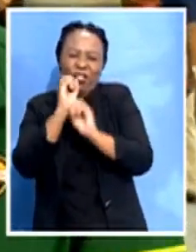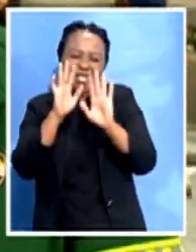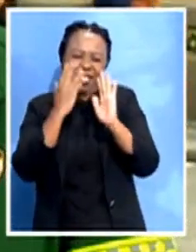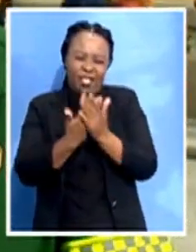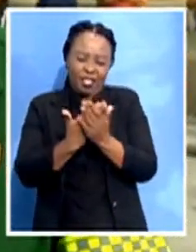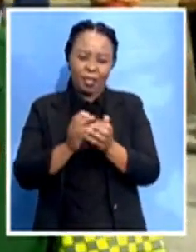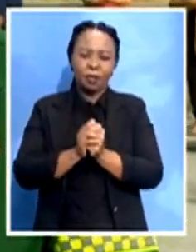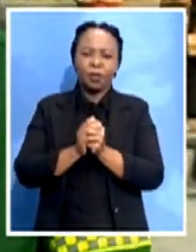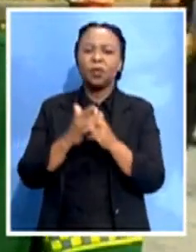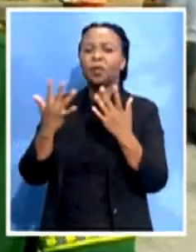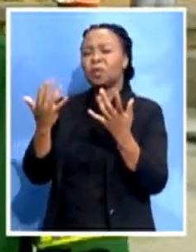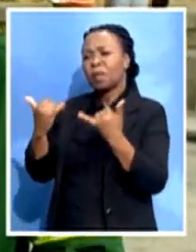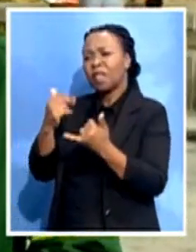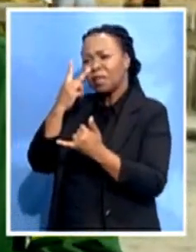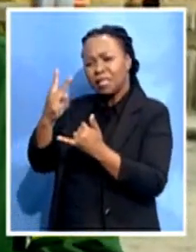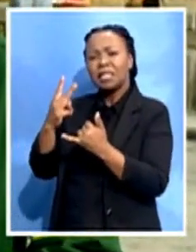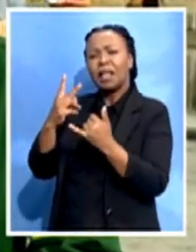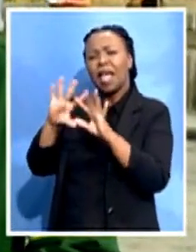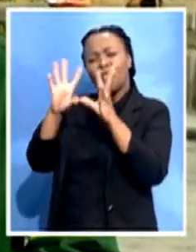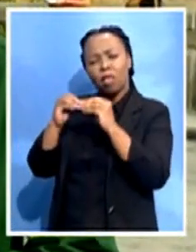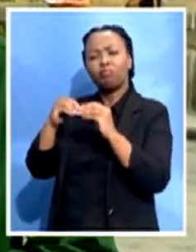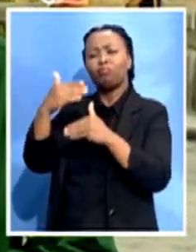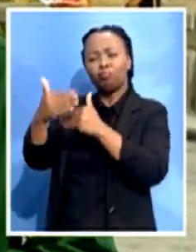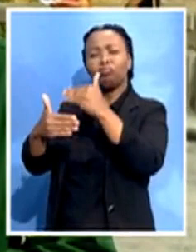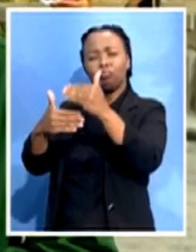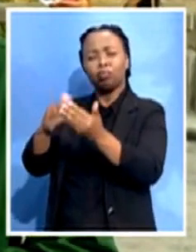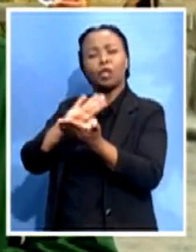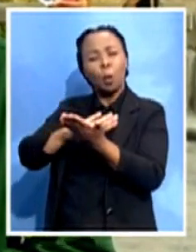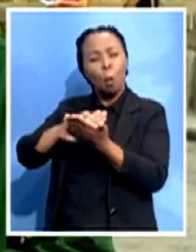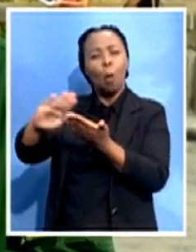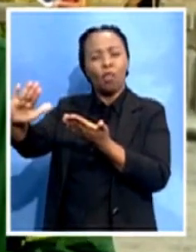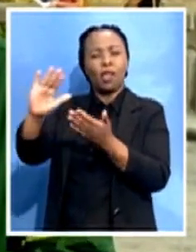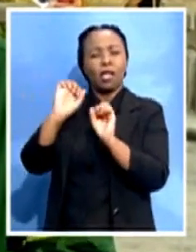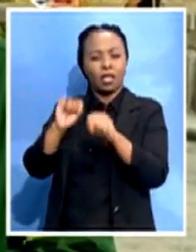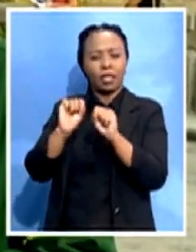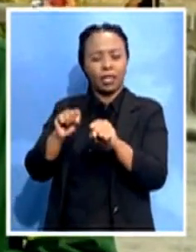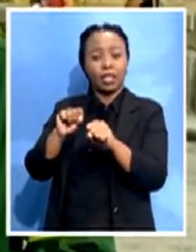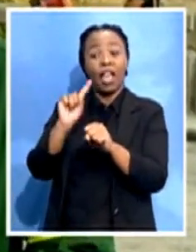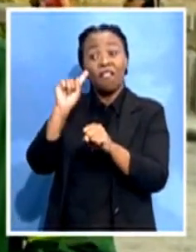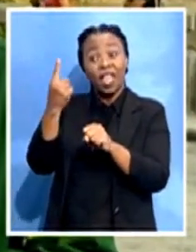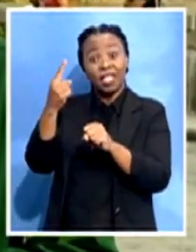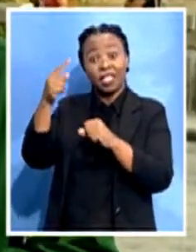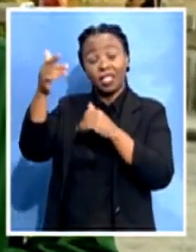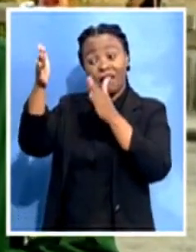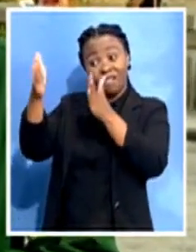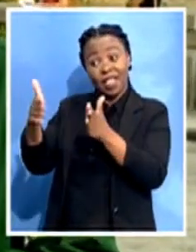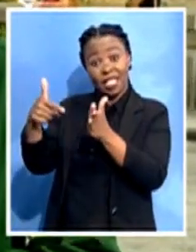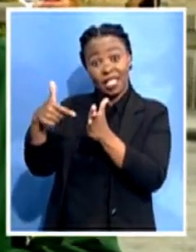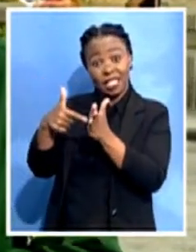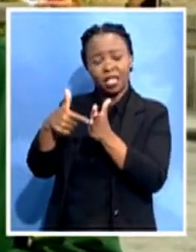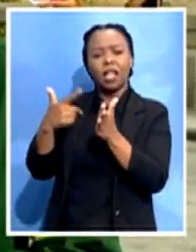quite smoothly in terms of getting the first phase, at least with the numbers of vaccines we do have in this province